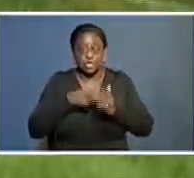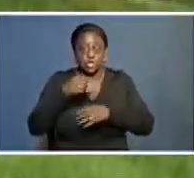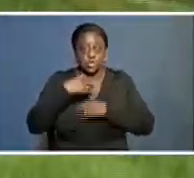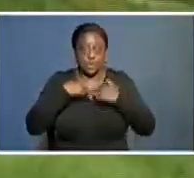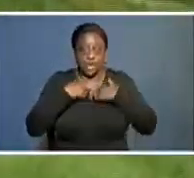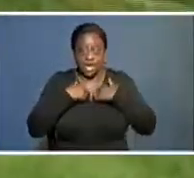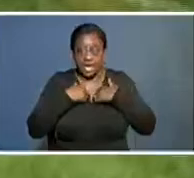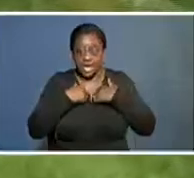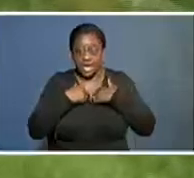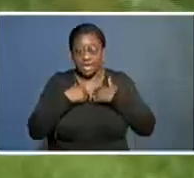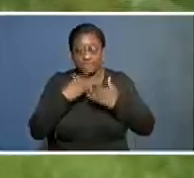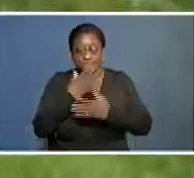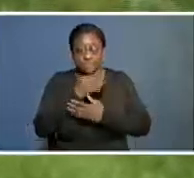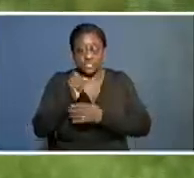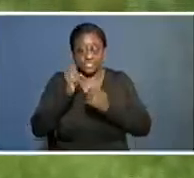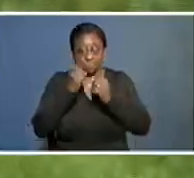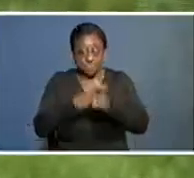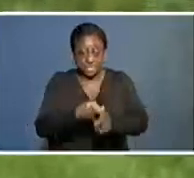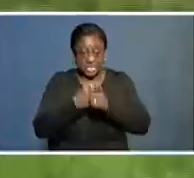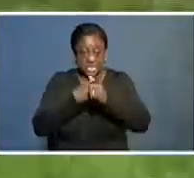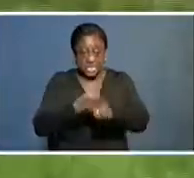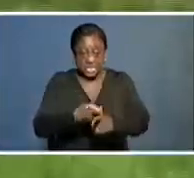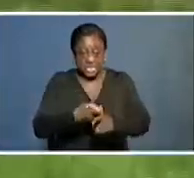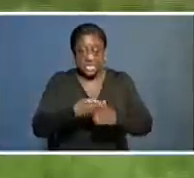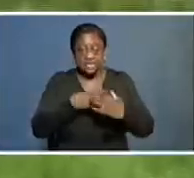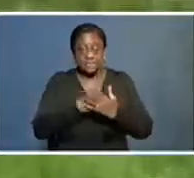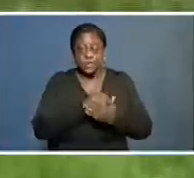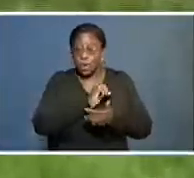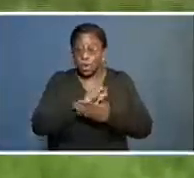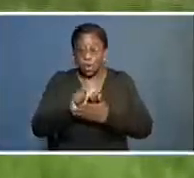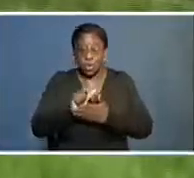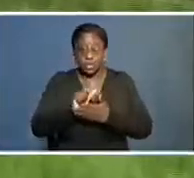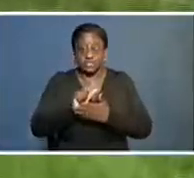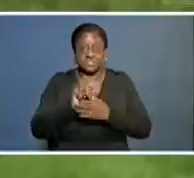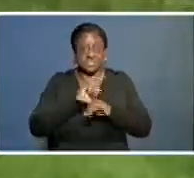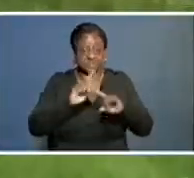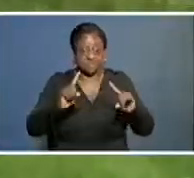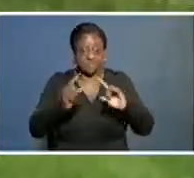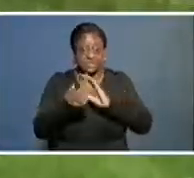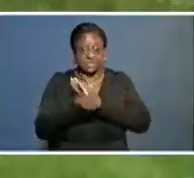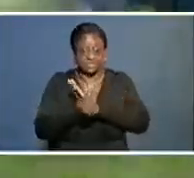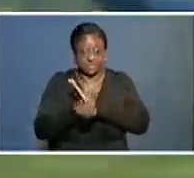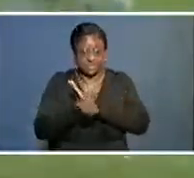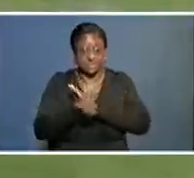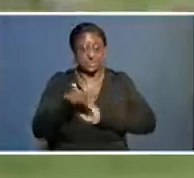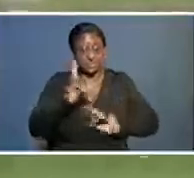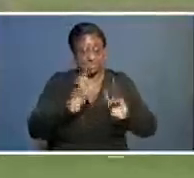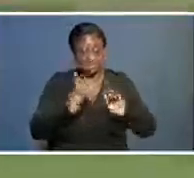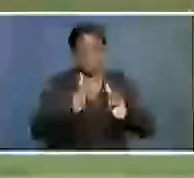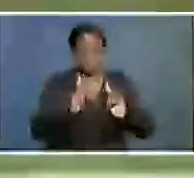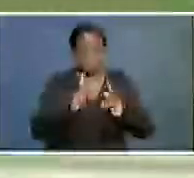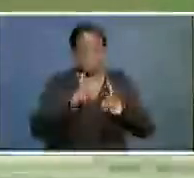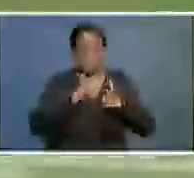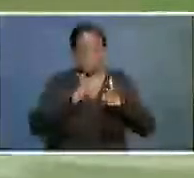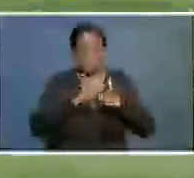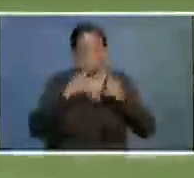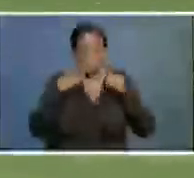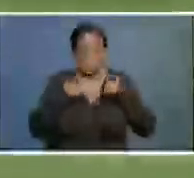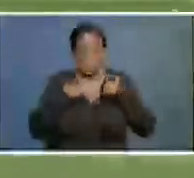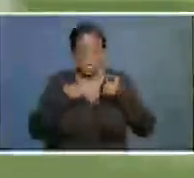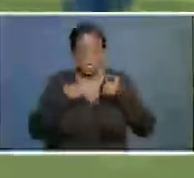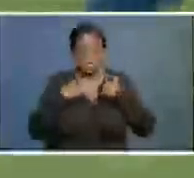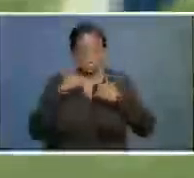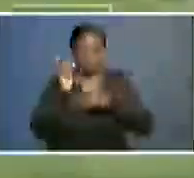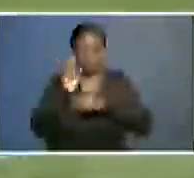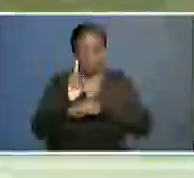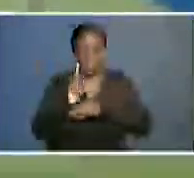have shorter receivers, speedy receivers, Paris. We have a lot of different guys who could do different things. After being able to perform in front of his